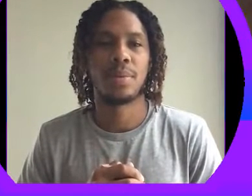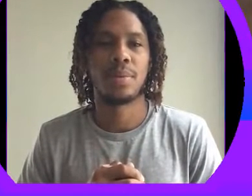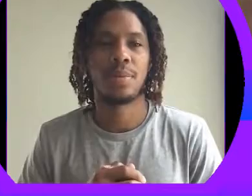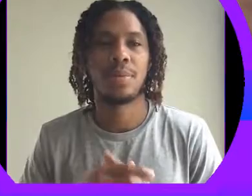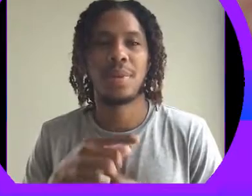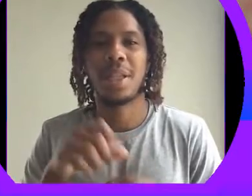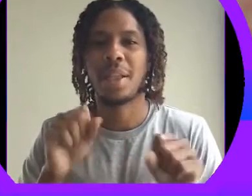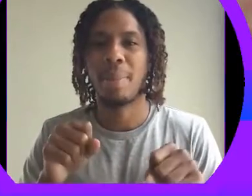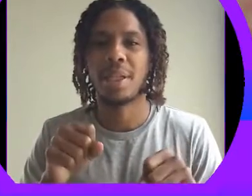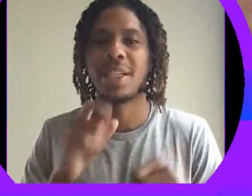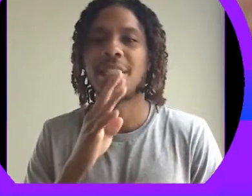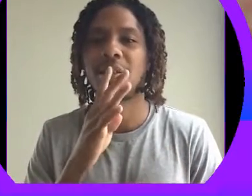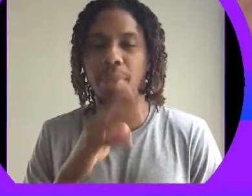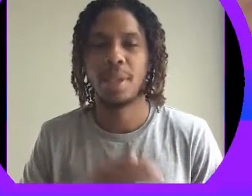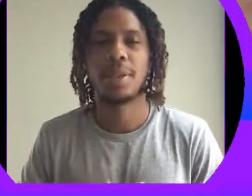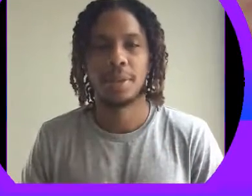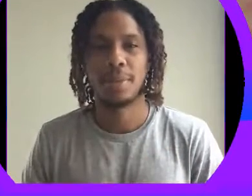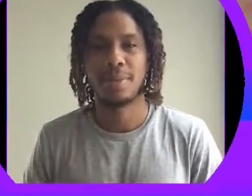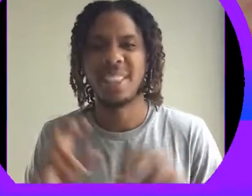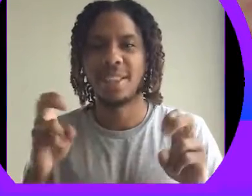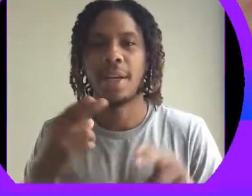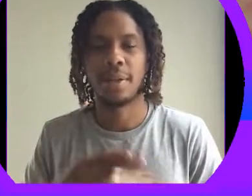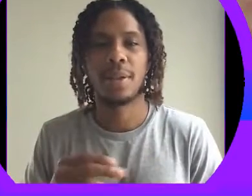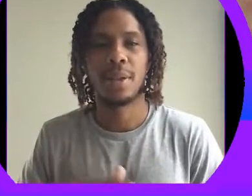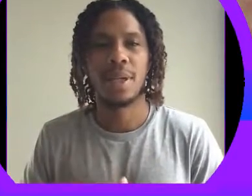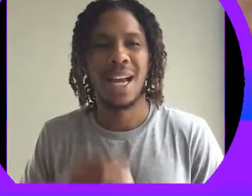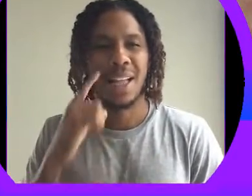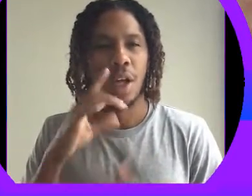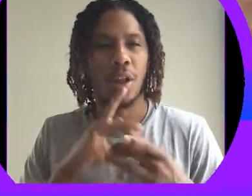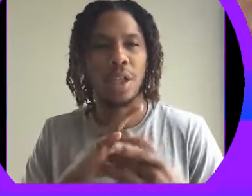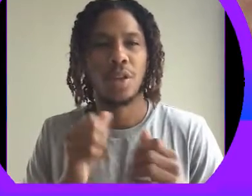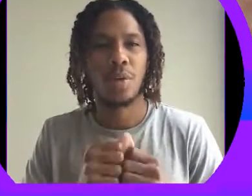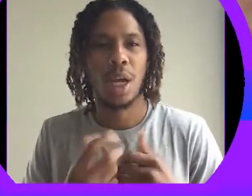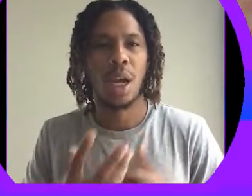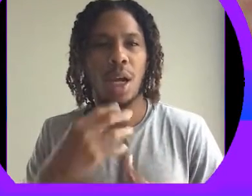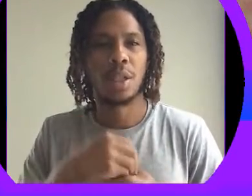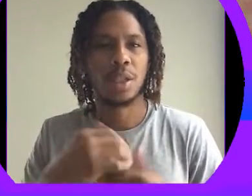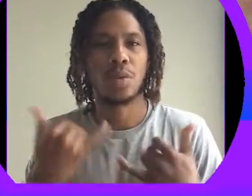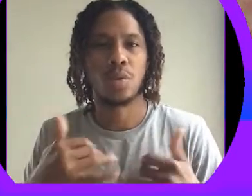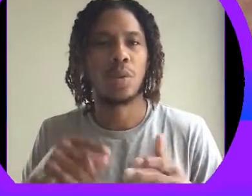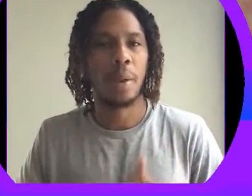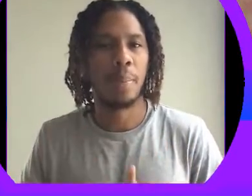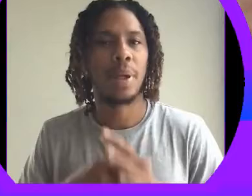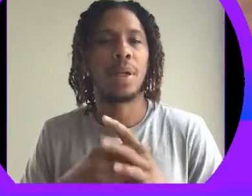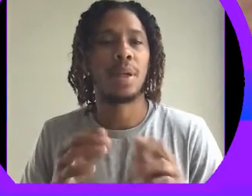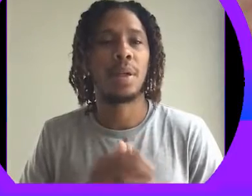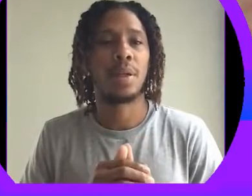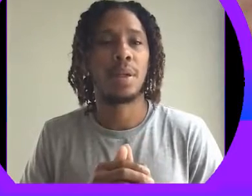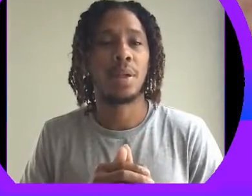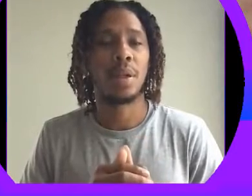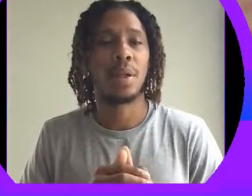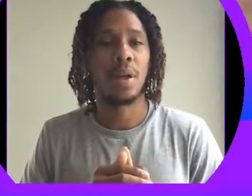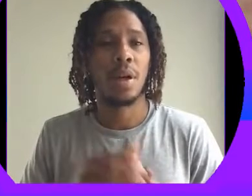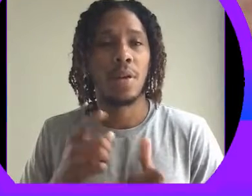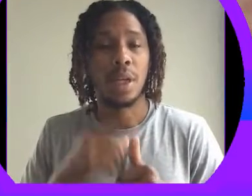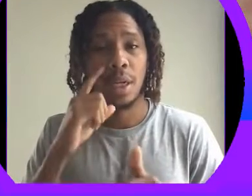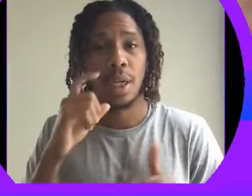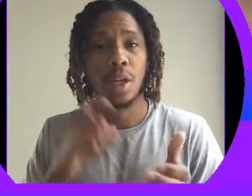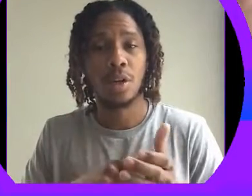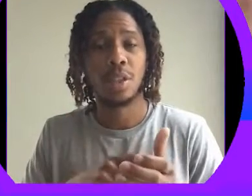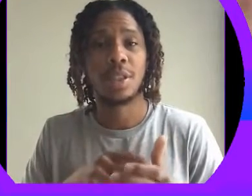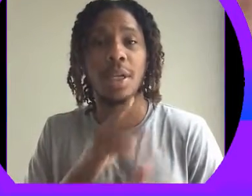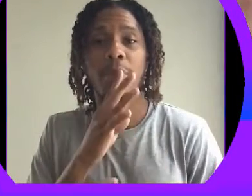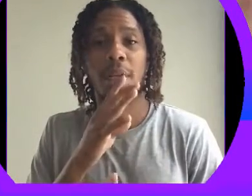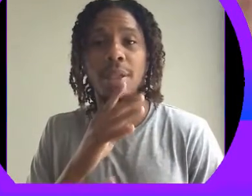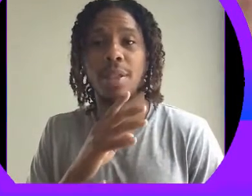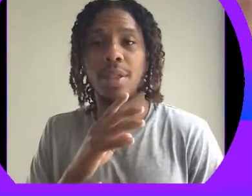I think this is where the relationship with autism really begins, because that's the first thing people notice, our ability